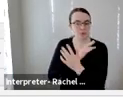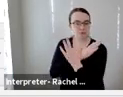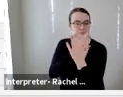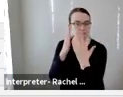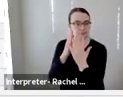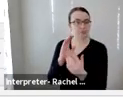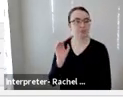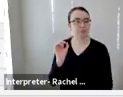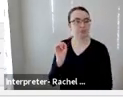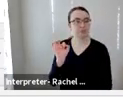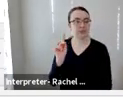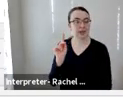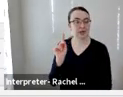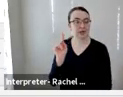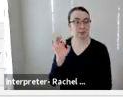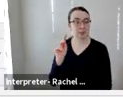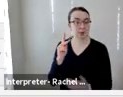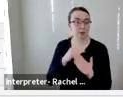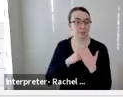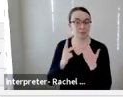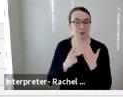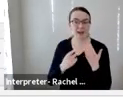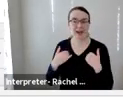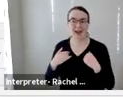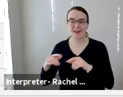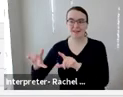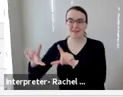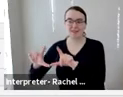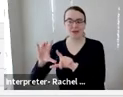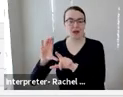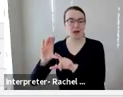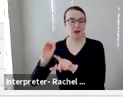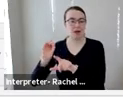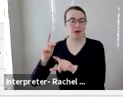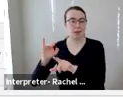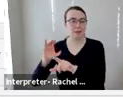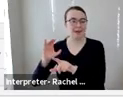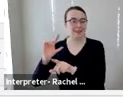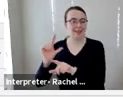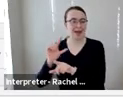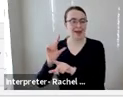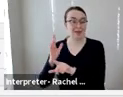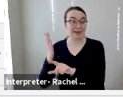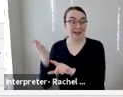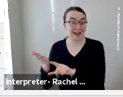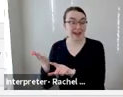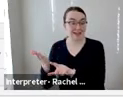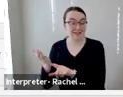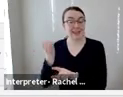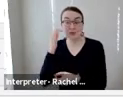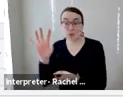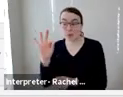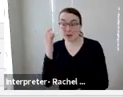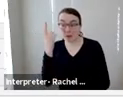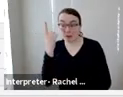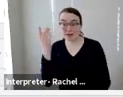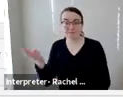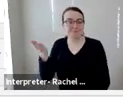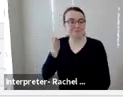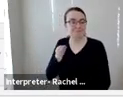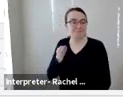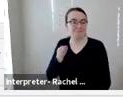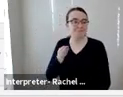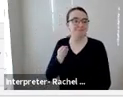Sketchbook has a Cupic library in here. And what's really nice is if you pick one of them, they give you